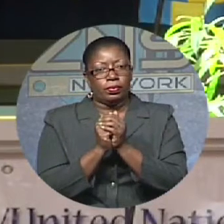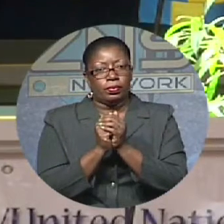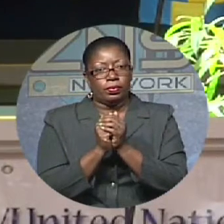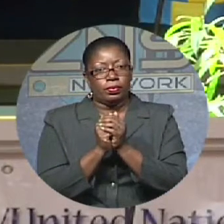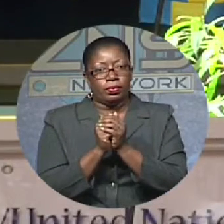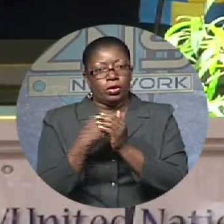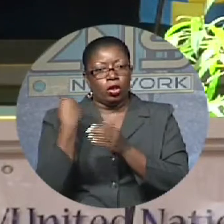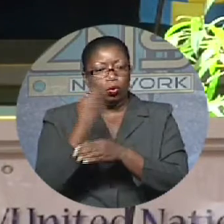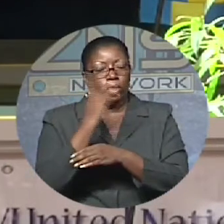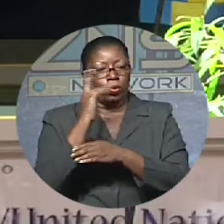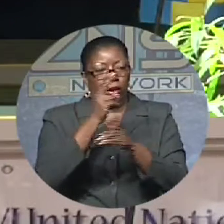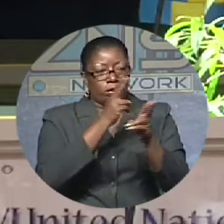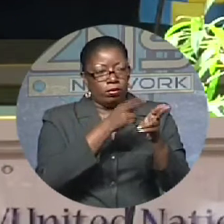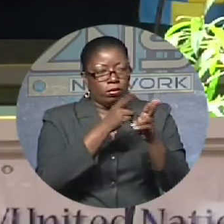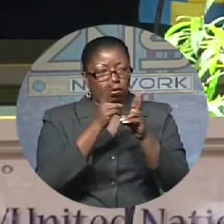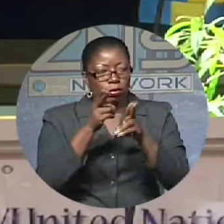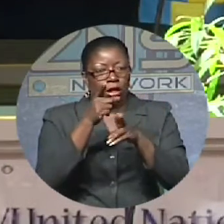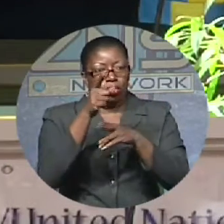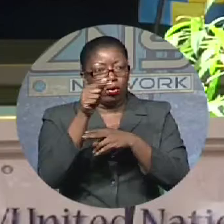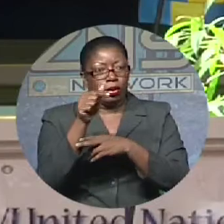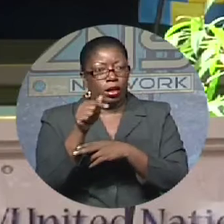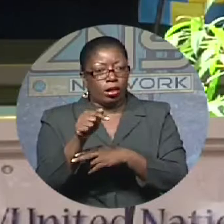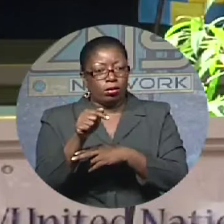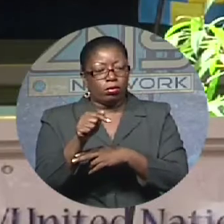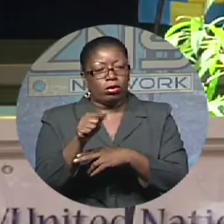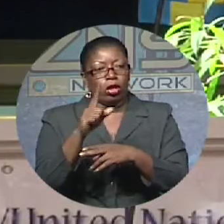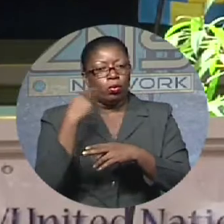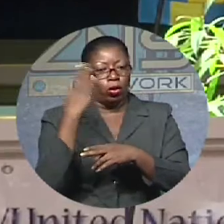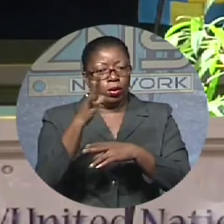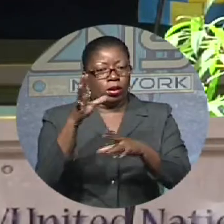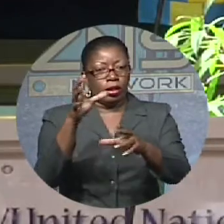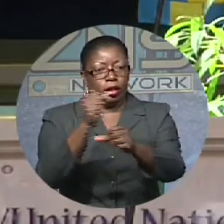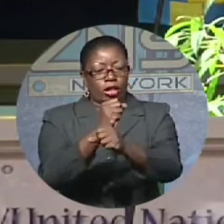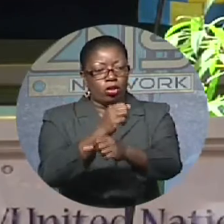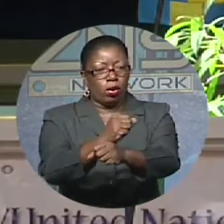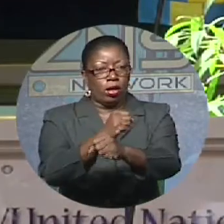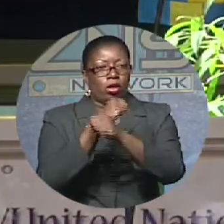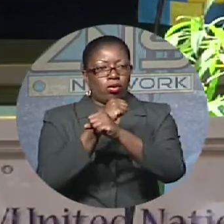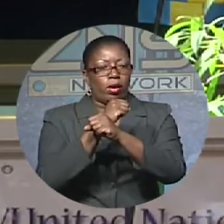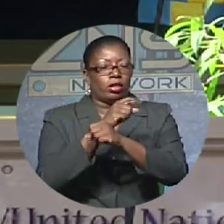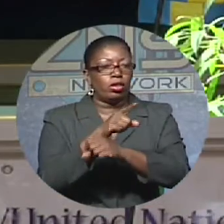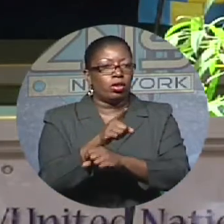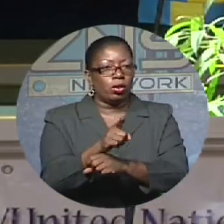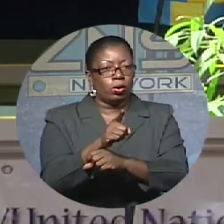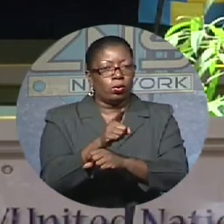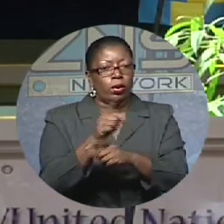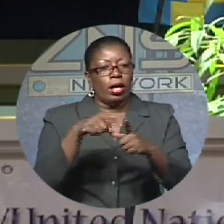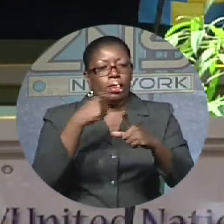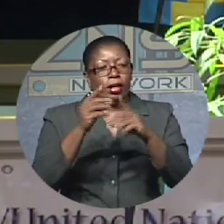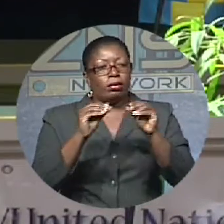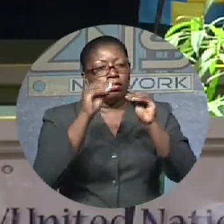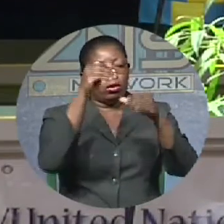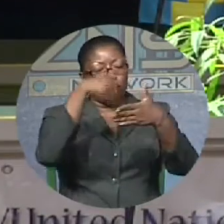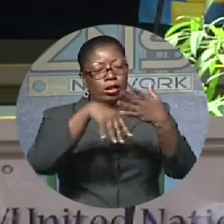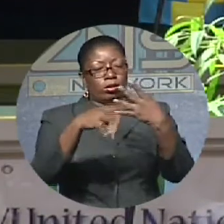We are going to hunt you down, we are going to arrest you, and we are going to jail